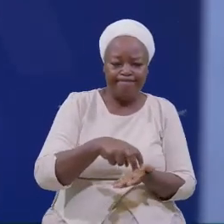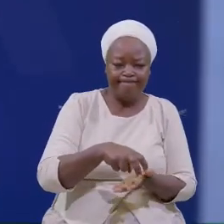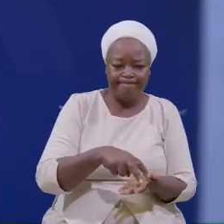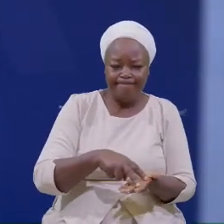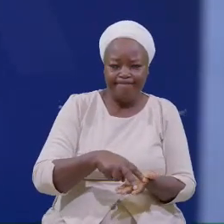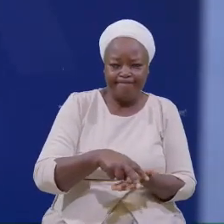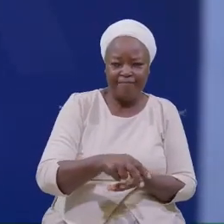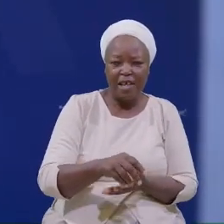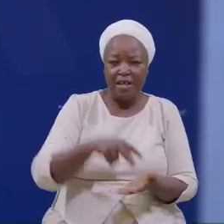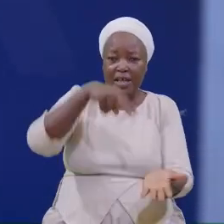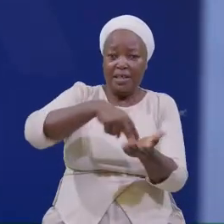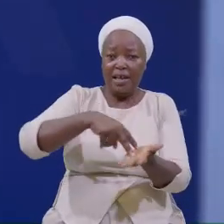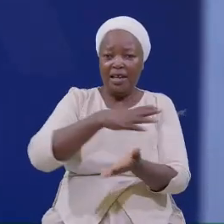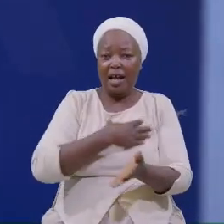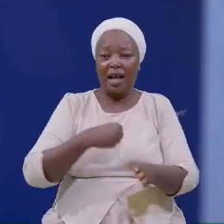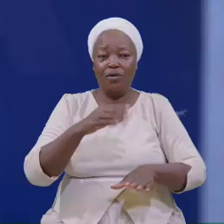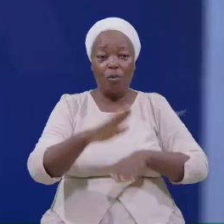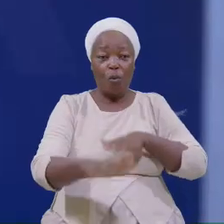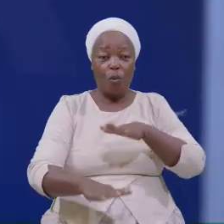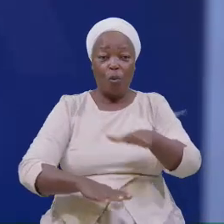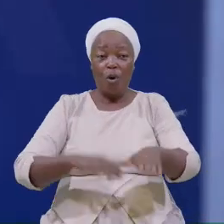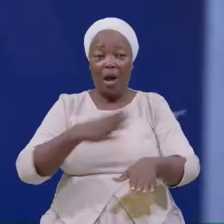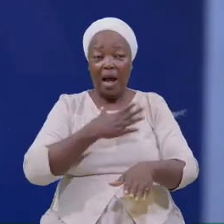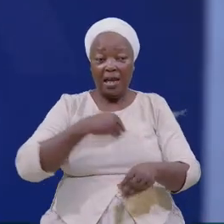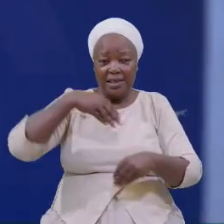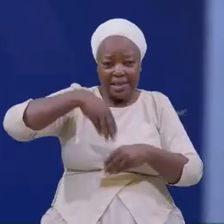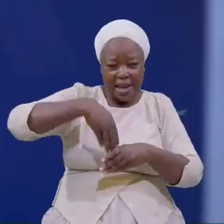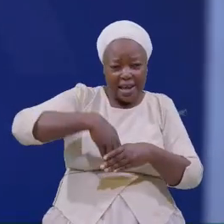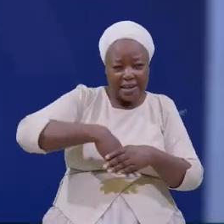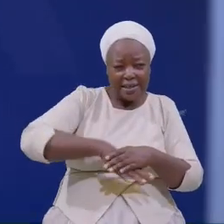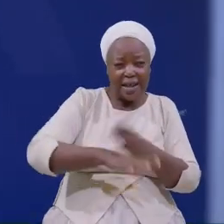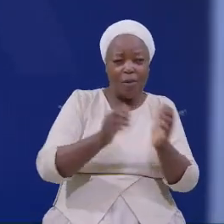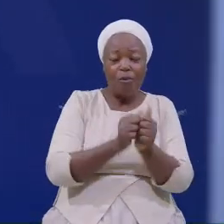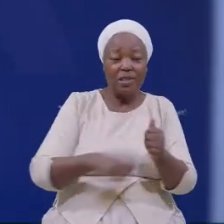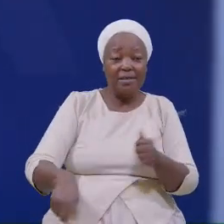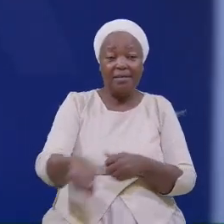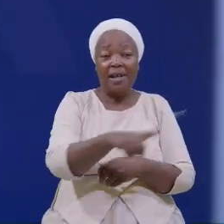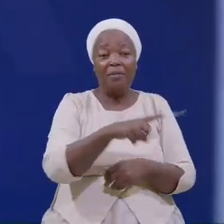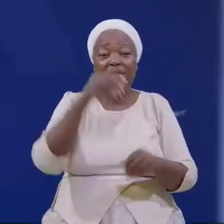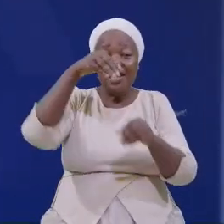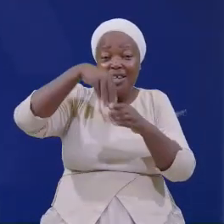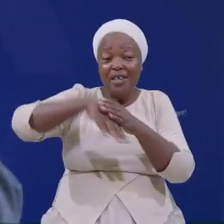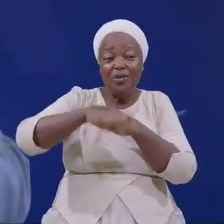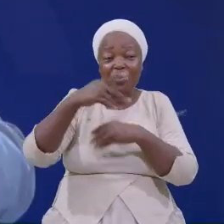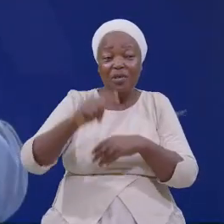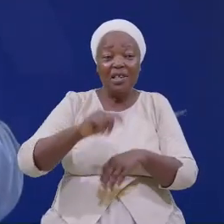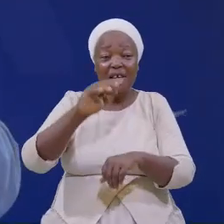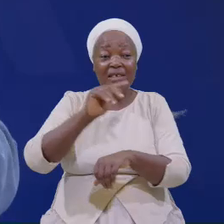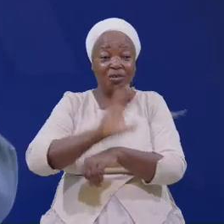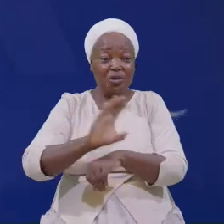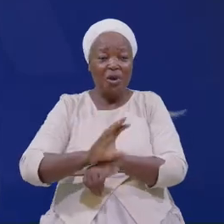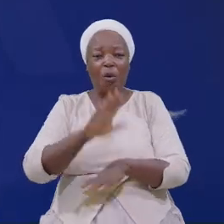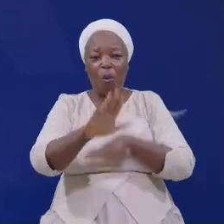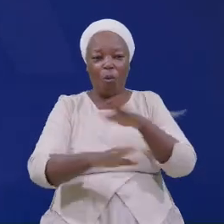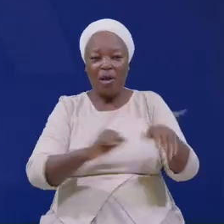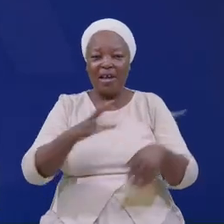and walked and entered with them into the temple, walking